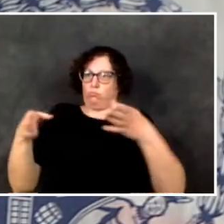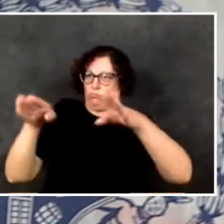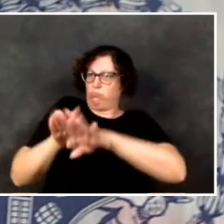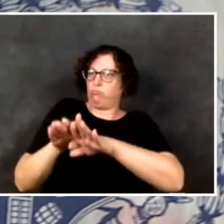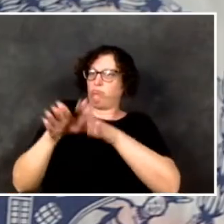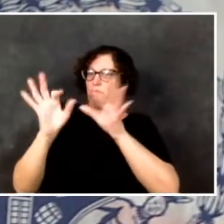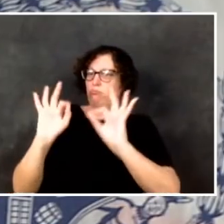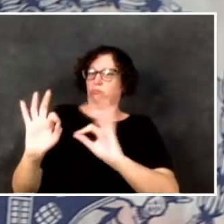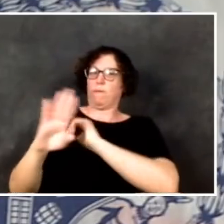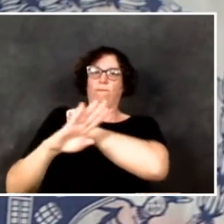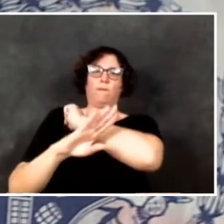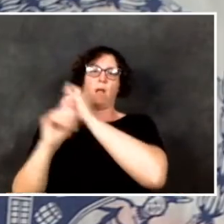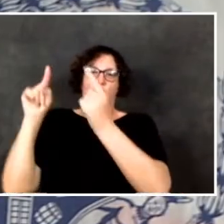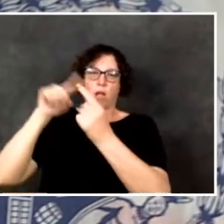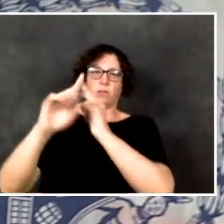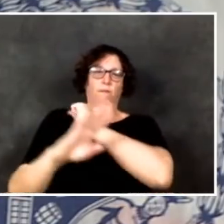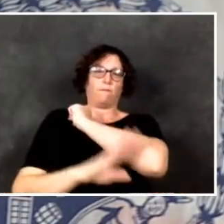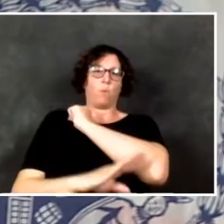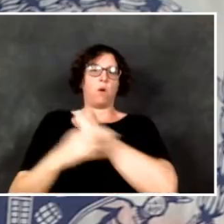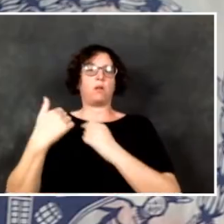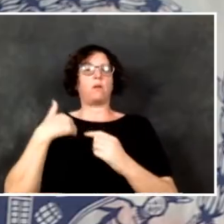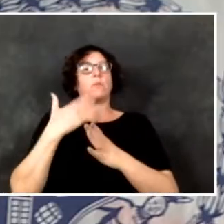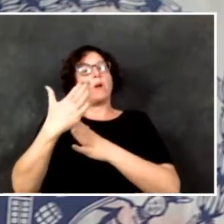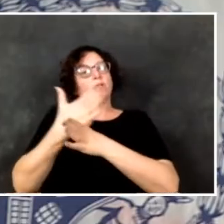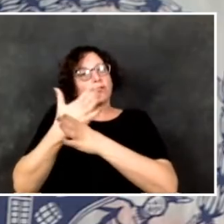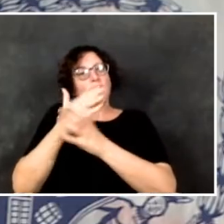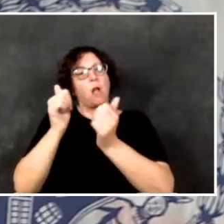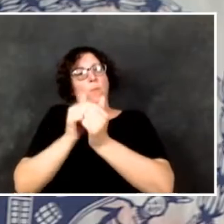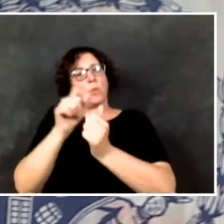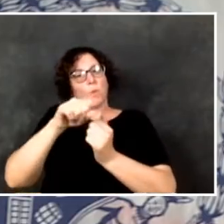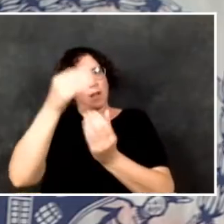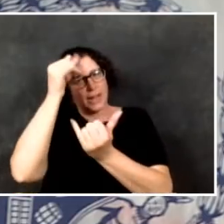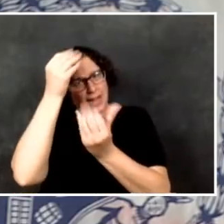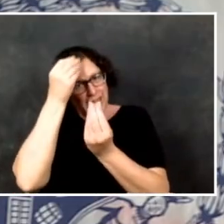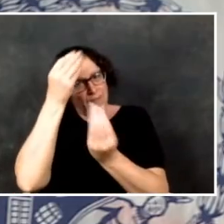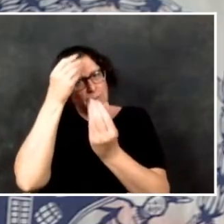And it was just important to make it as clear as possible as soon as we were certain.